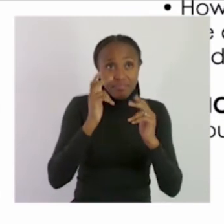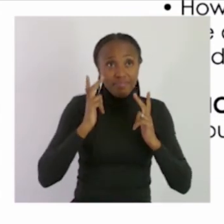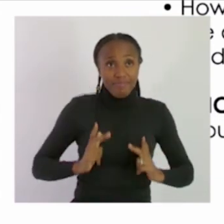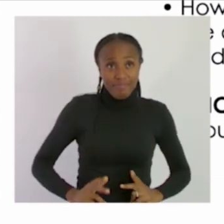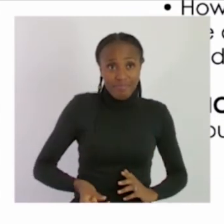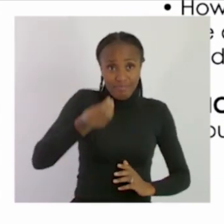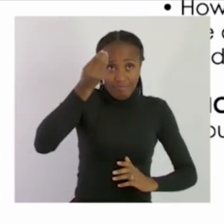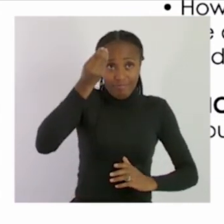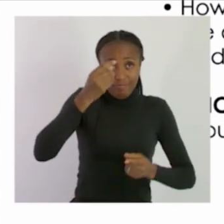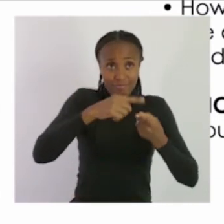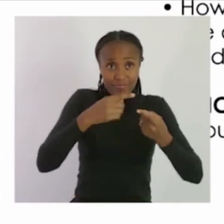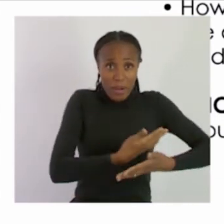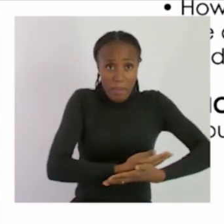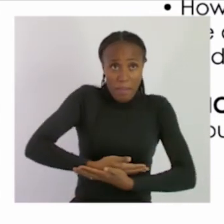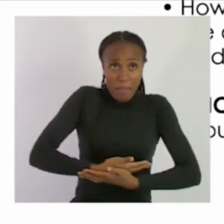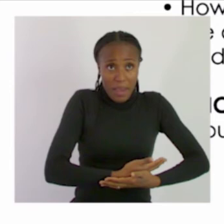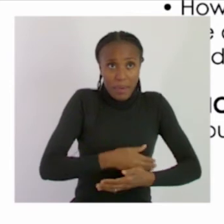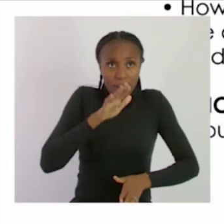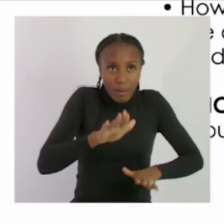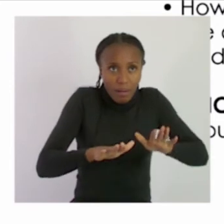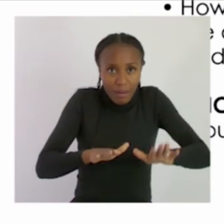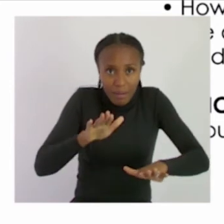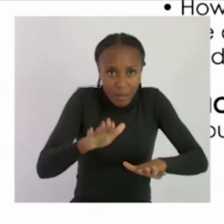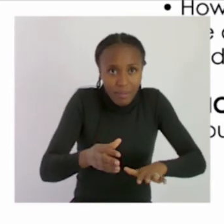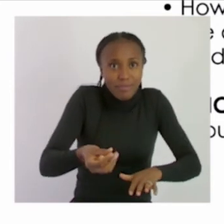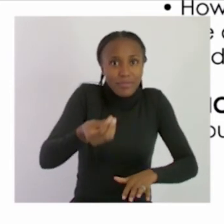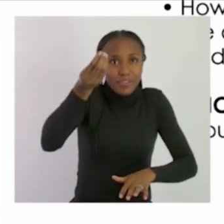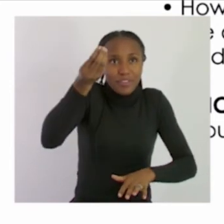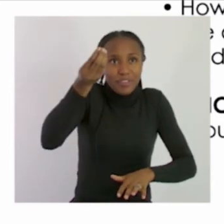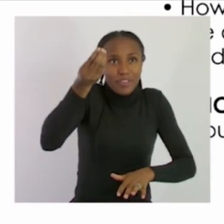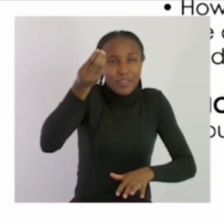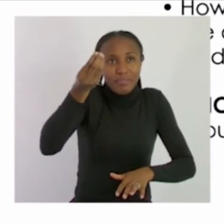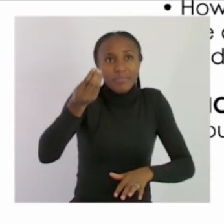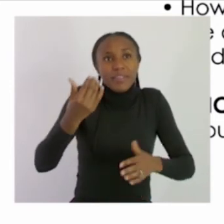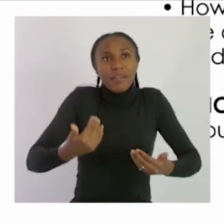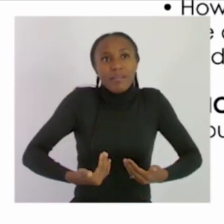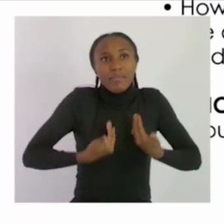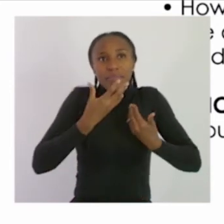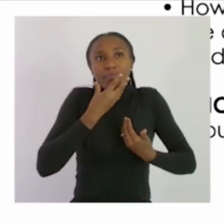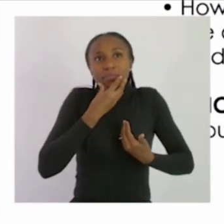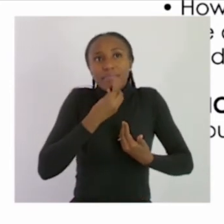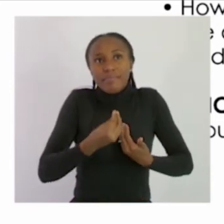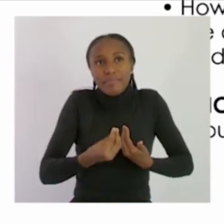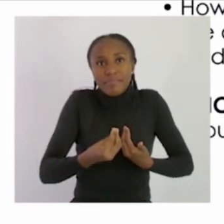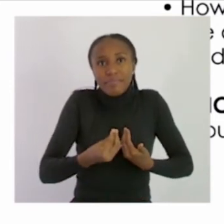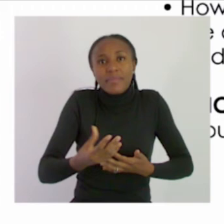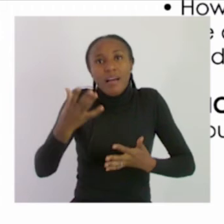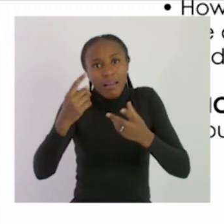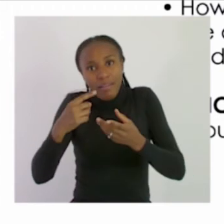have the infant, we have the toddler, we have children or child, adolescence, which is a teenager, we